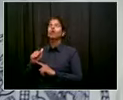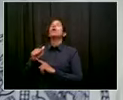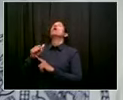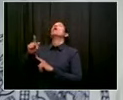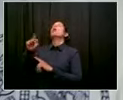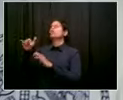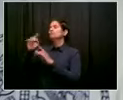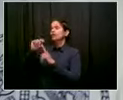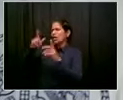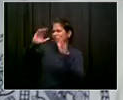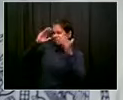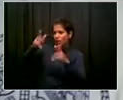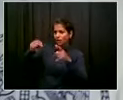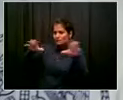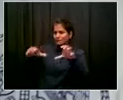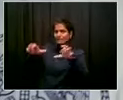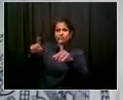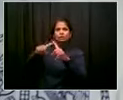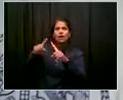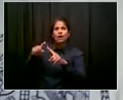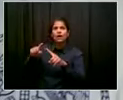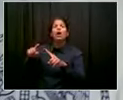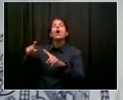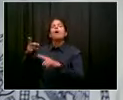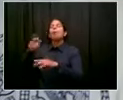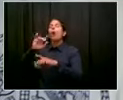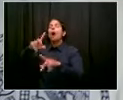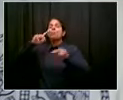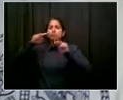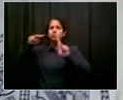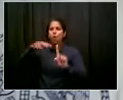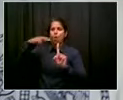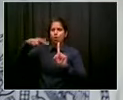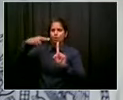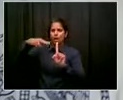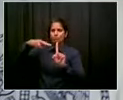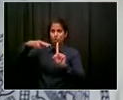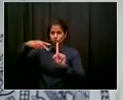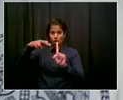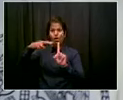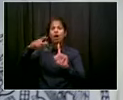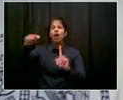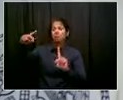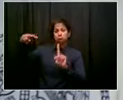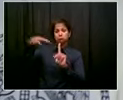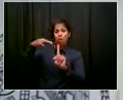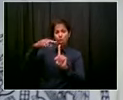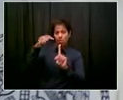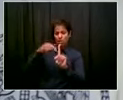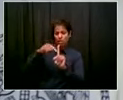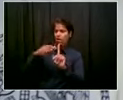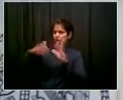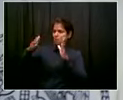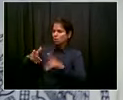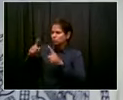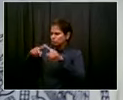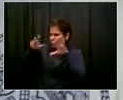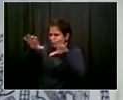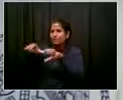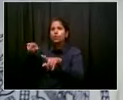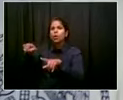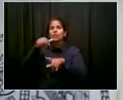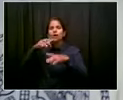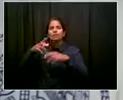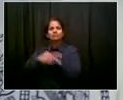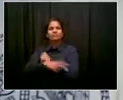something that uh our office of criminal justice and i'll turn to marco soler in a moment who's the director our office of